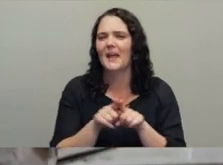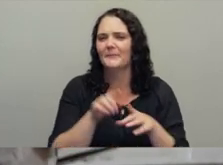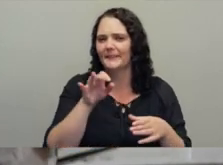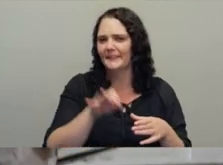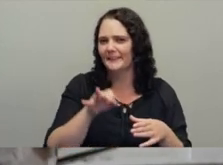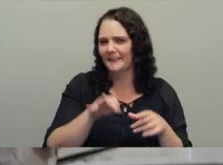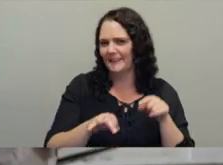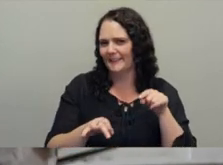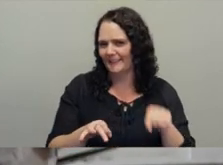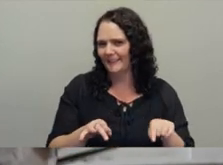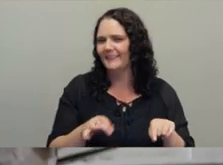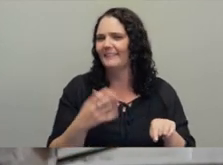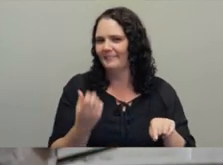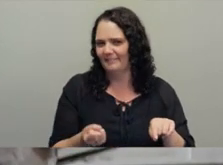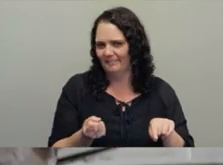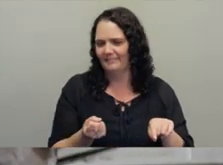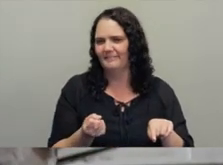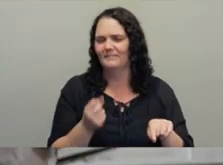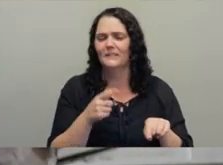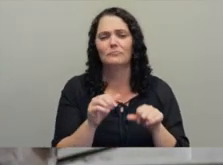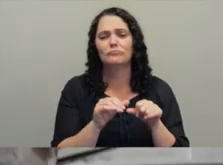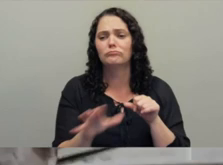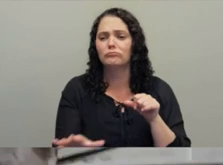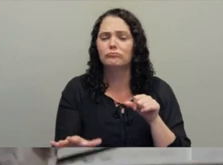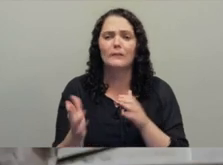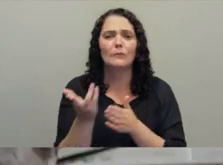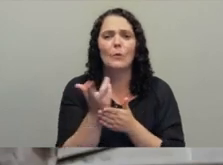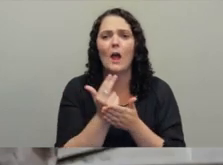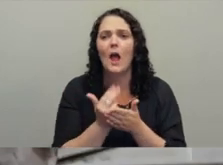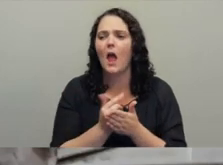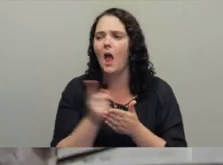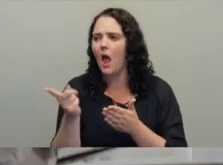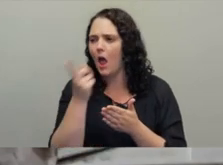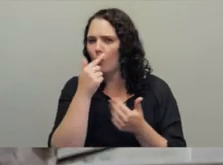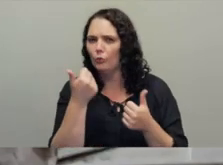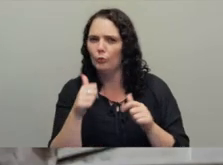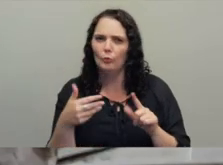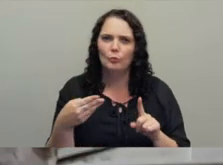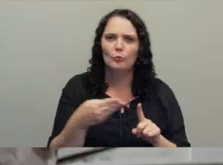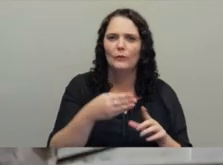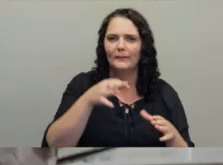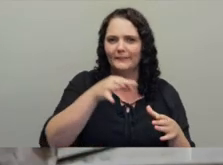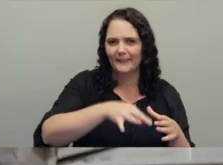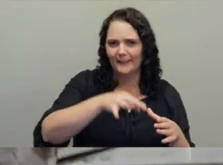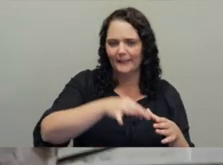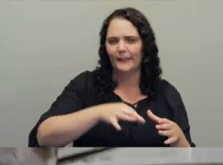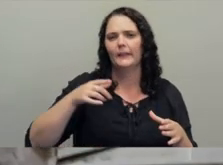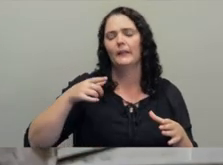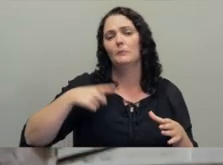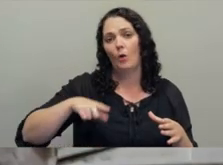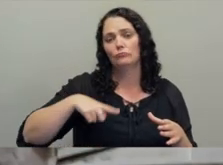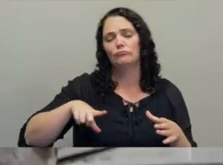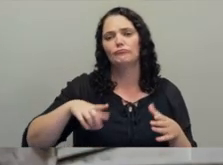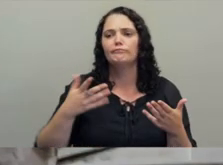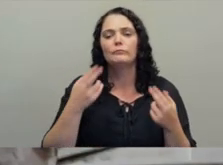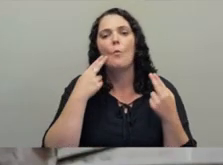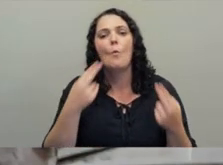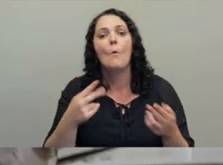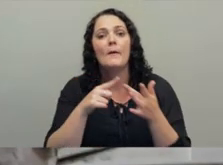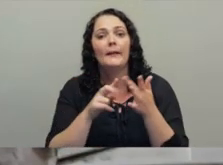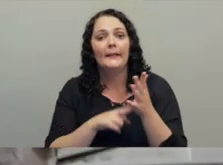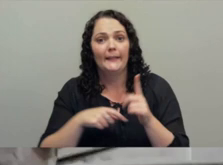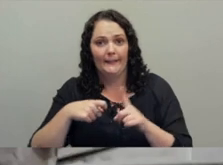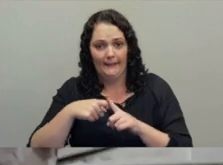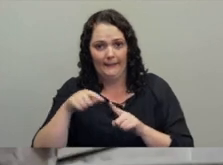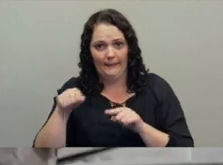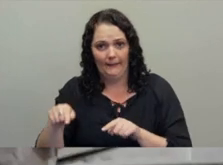really great materials, though, for artists to use, because they work differently than pigments. Most ink uses a pigment